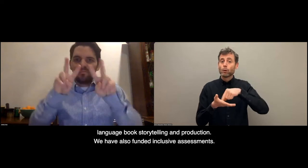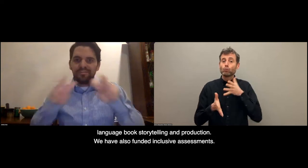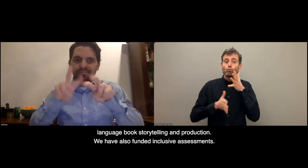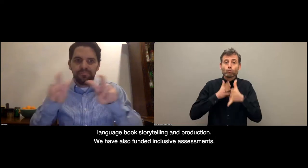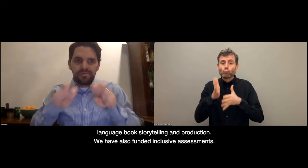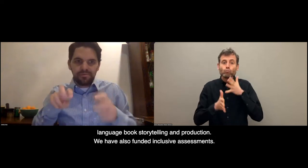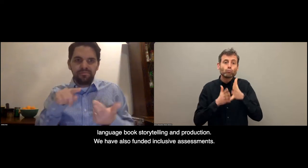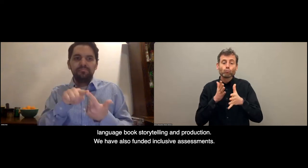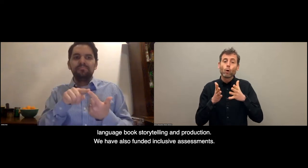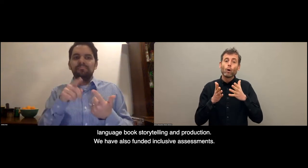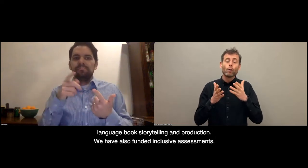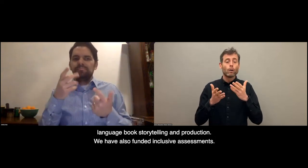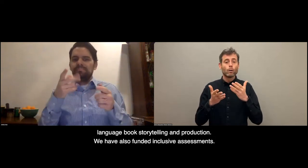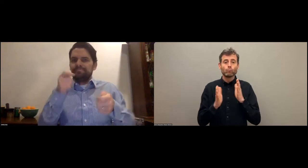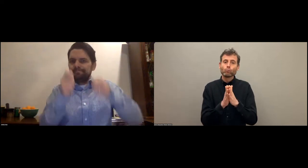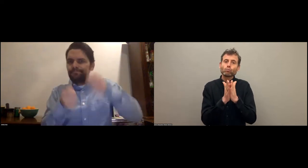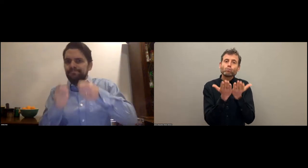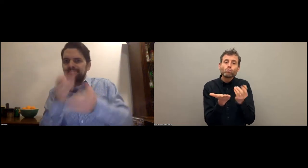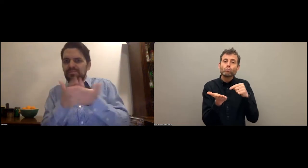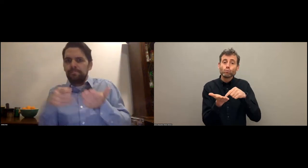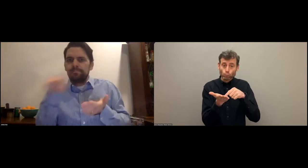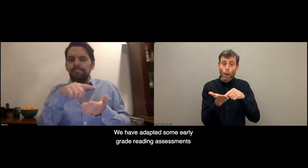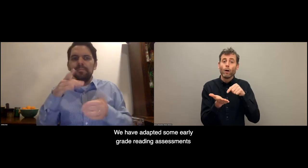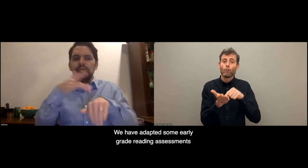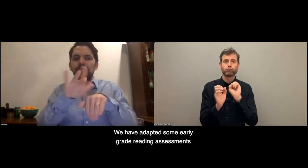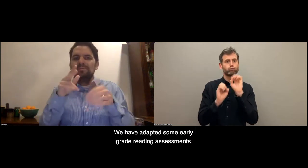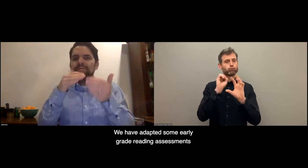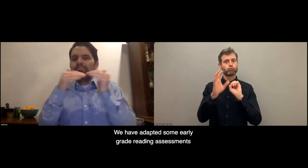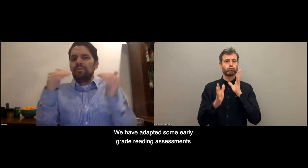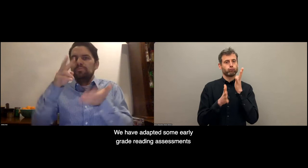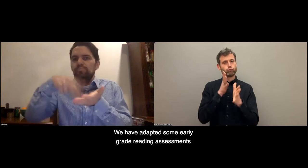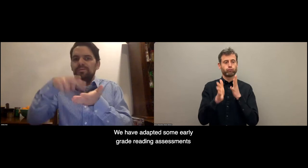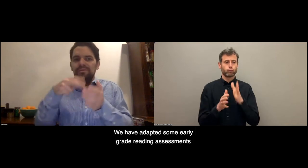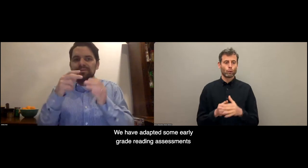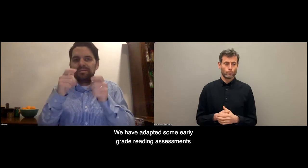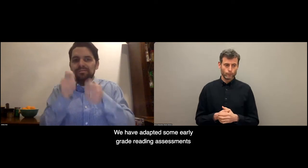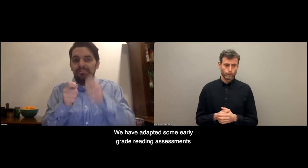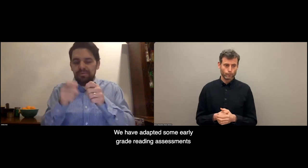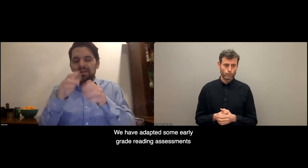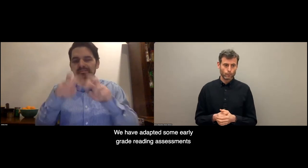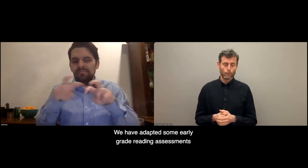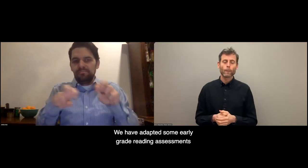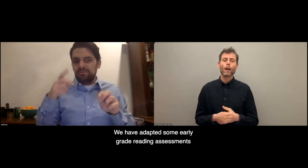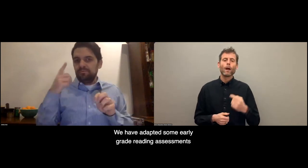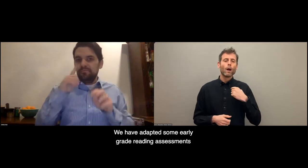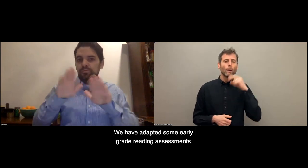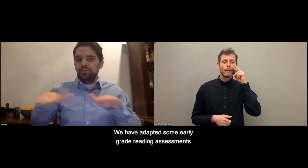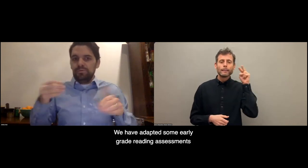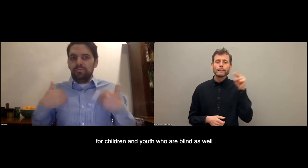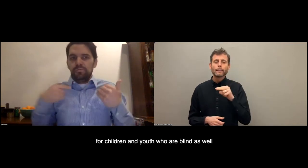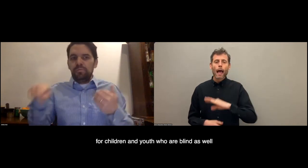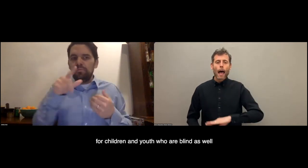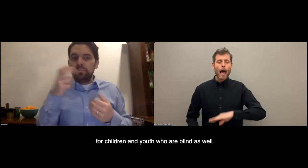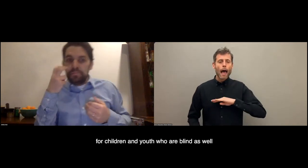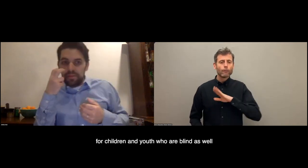We have also funded inclusive assessments. We have adapted some early grade reading